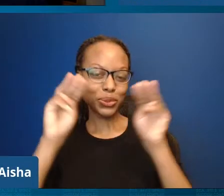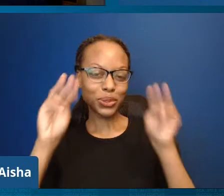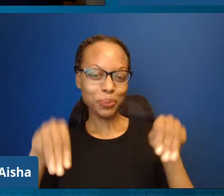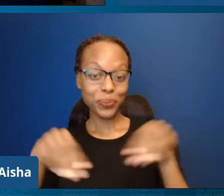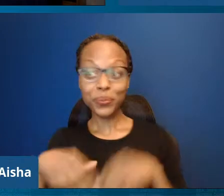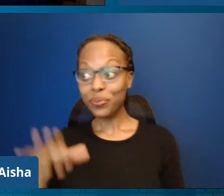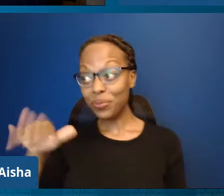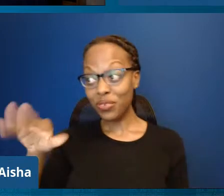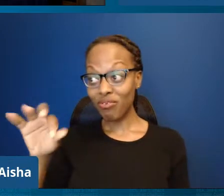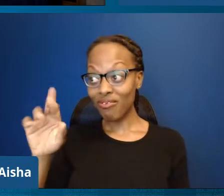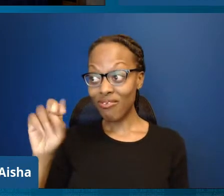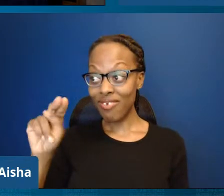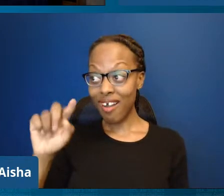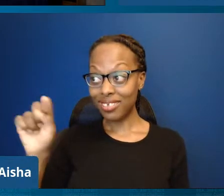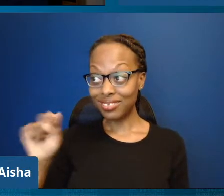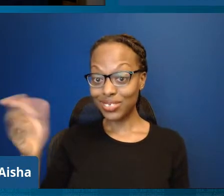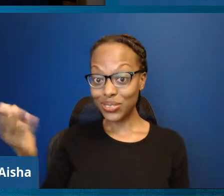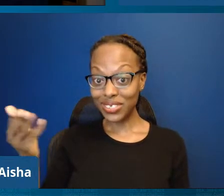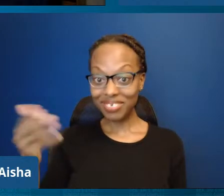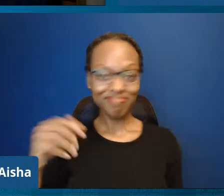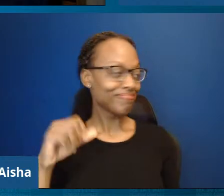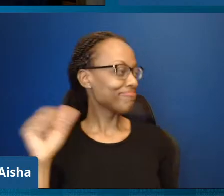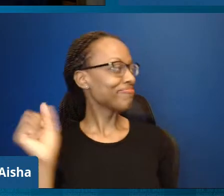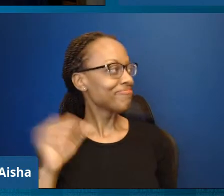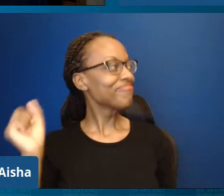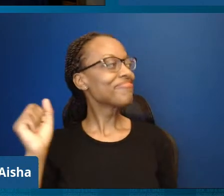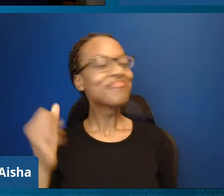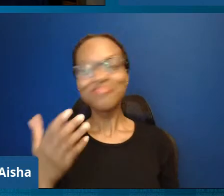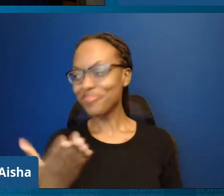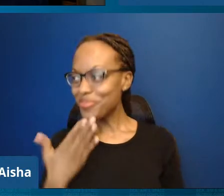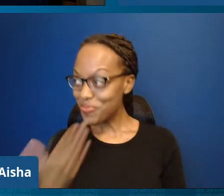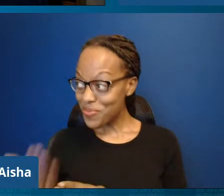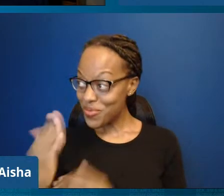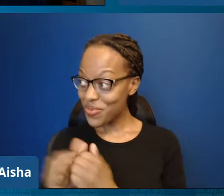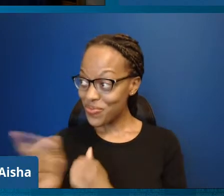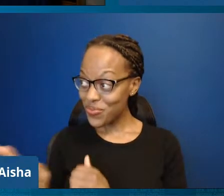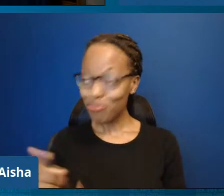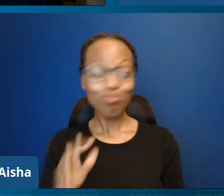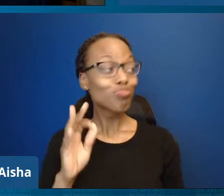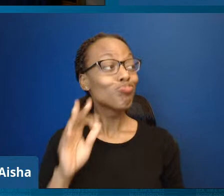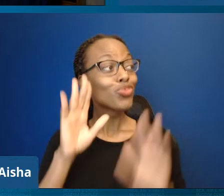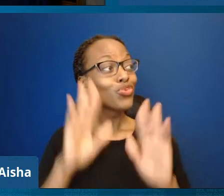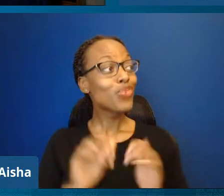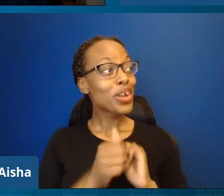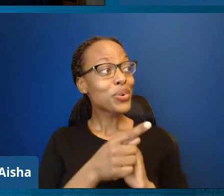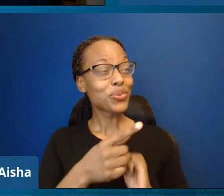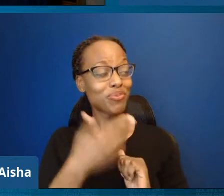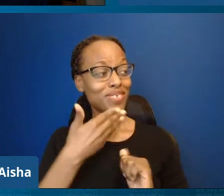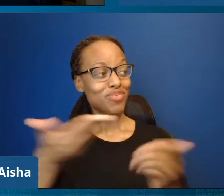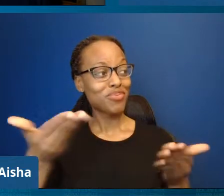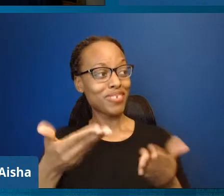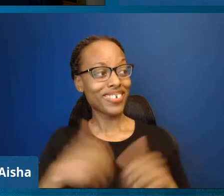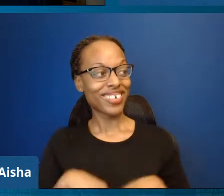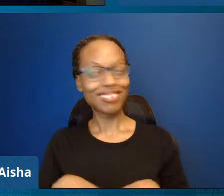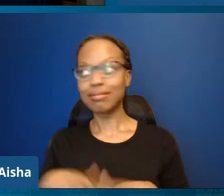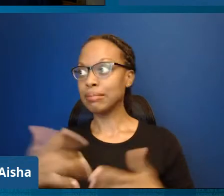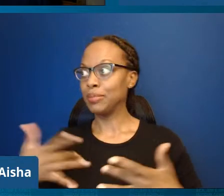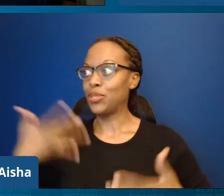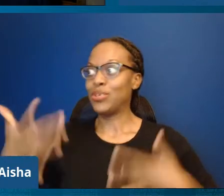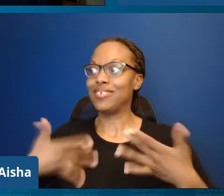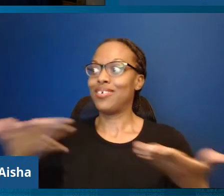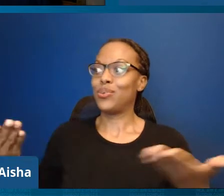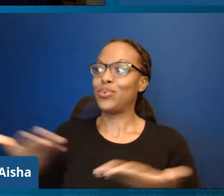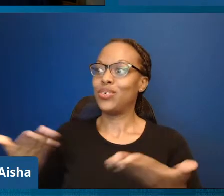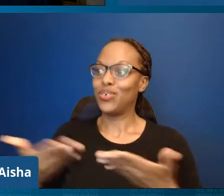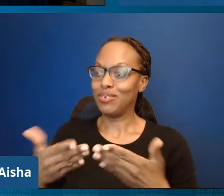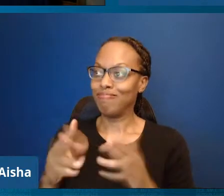are you there? Yep, hi. Hey, good morning. How are you doing? Great, how are you? Thanks for having me. I'm so excited that you're here,